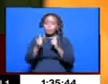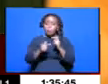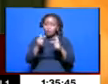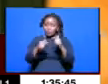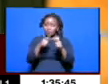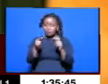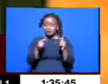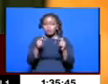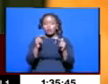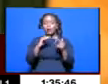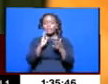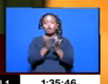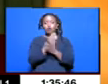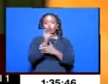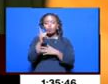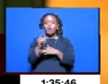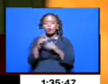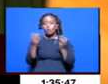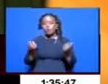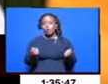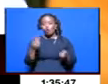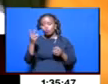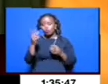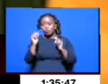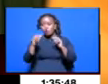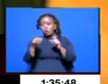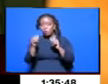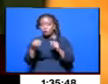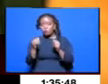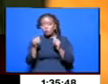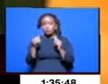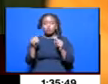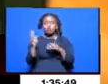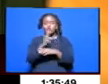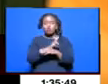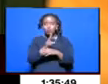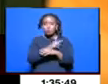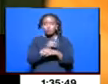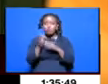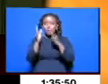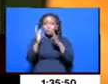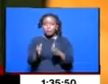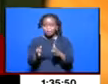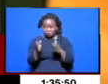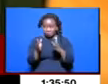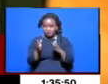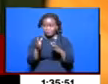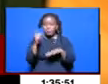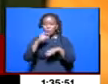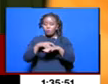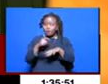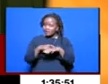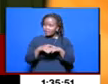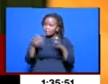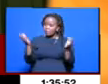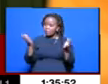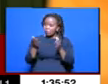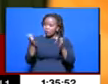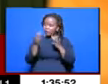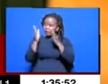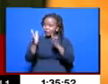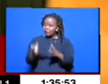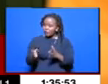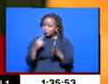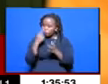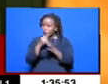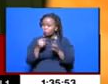or 2 may be brought against a person, a period of time during which the person holds or